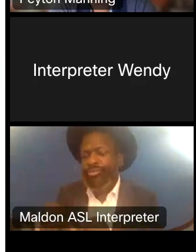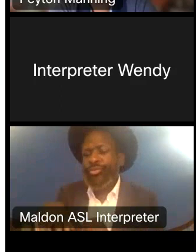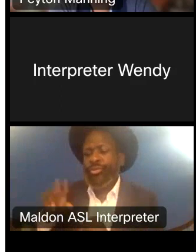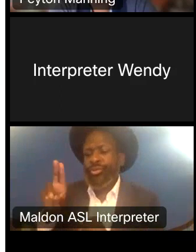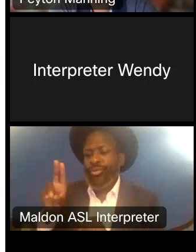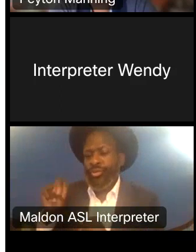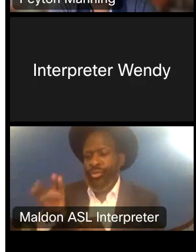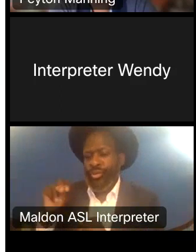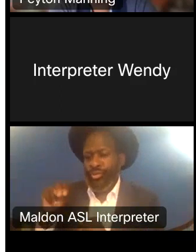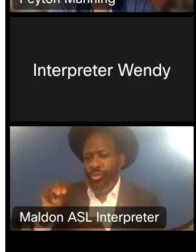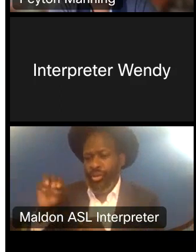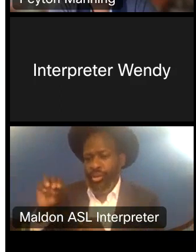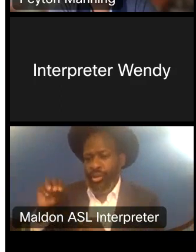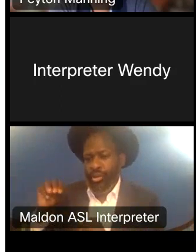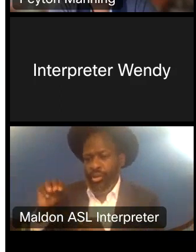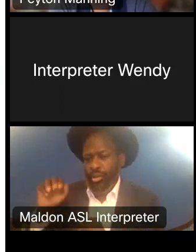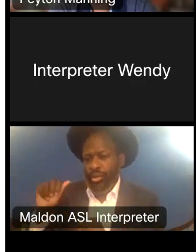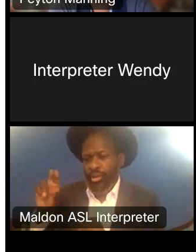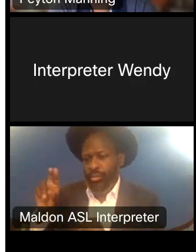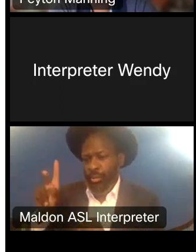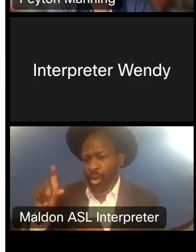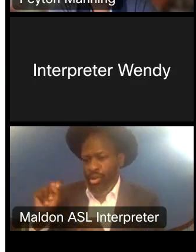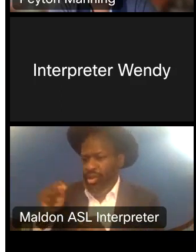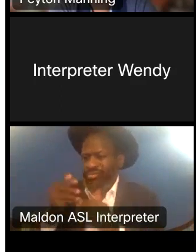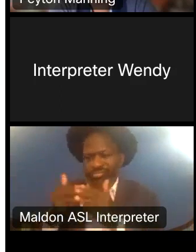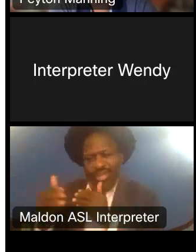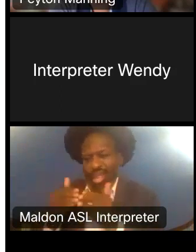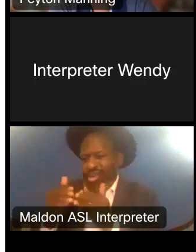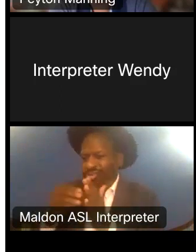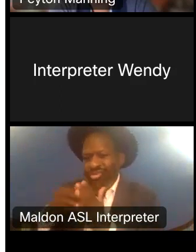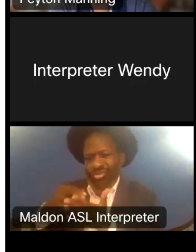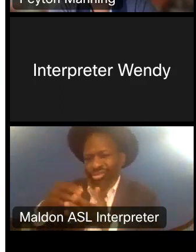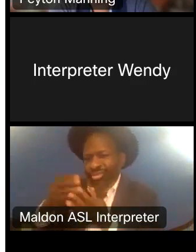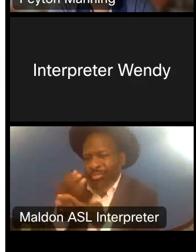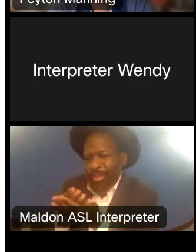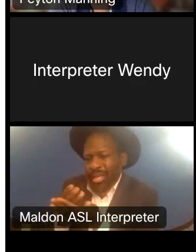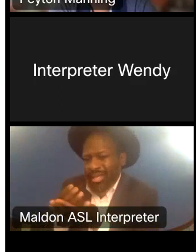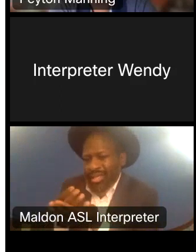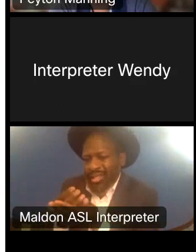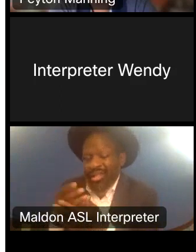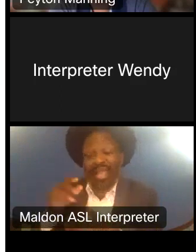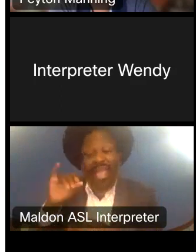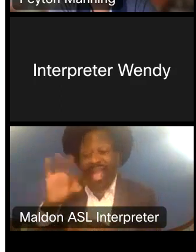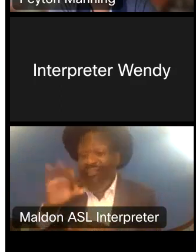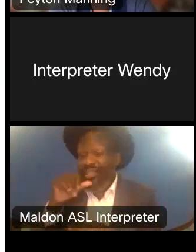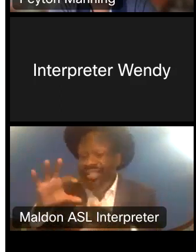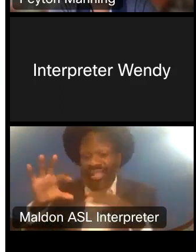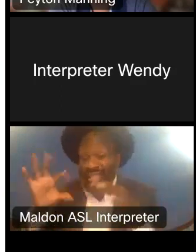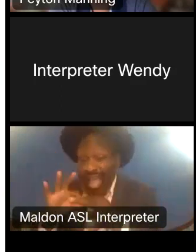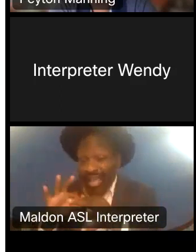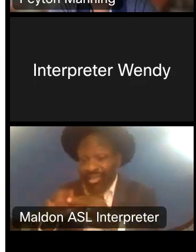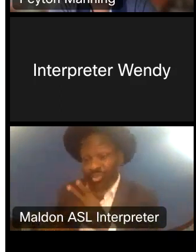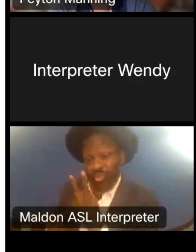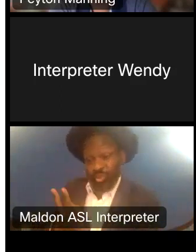whatever the dollar amount, if it doesn't connect to those two things, it's not, or the juice isn't really worth the squeeze. And, you know, last time we at least